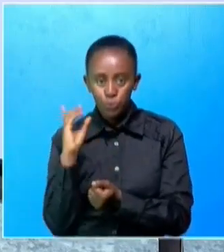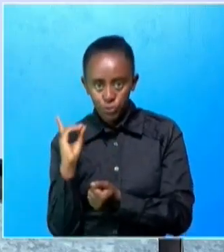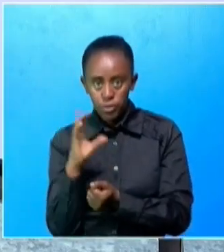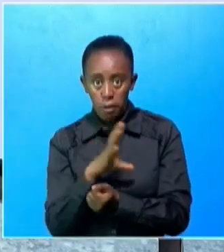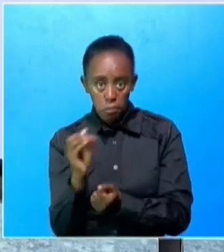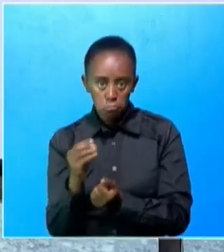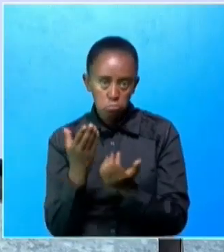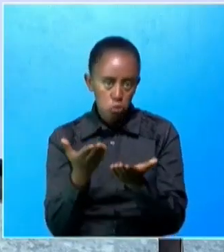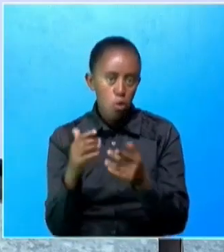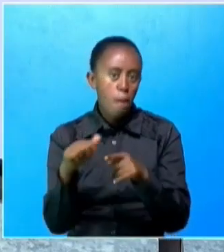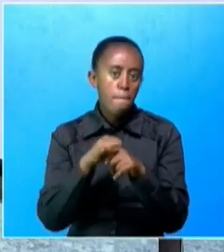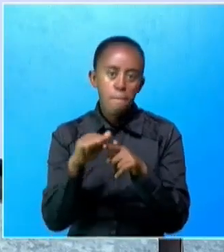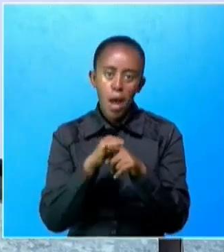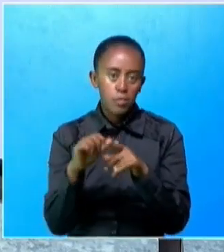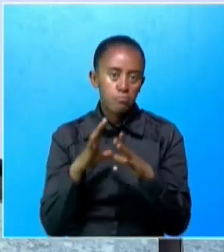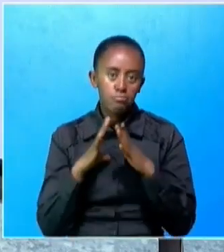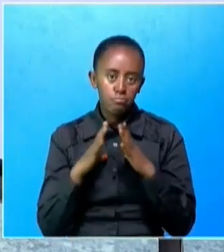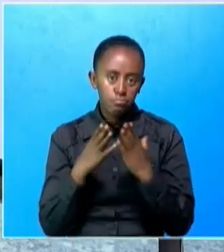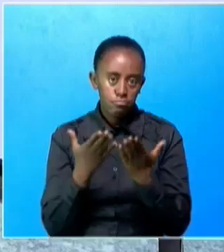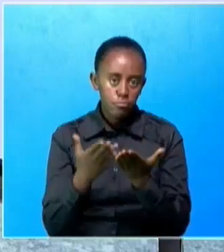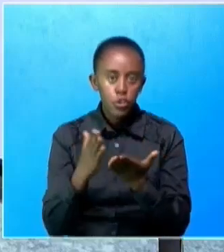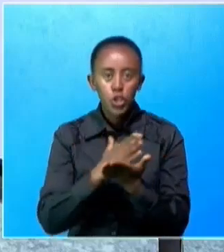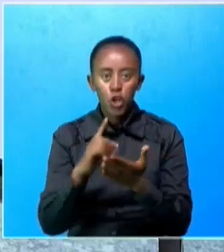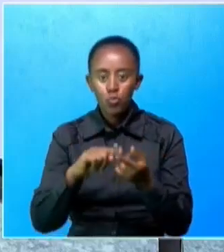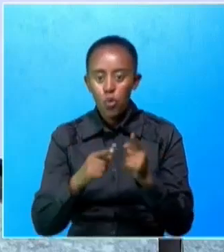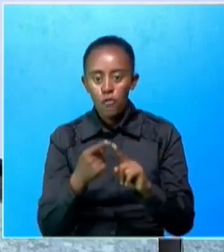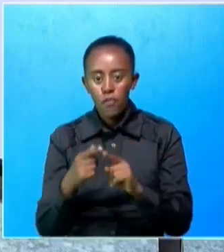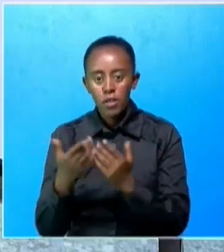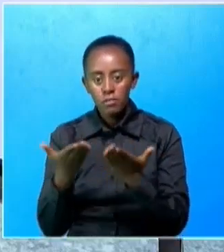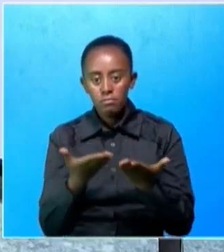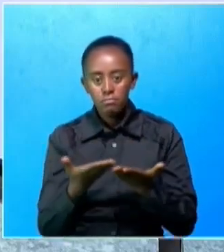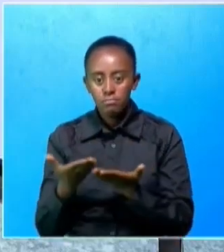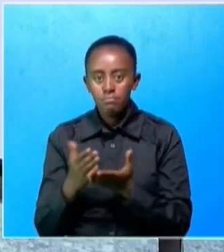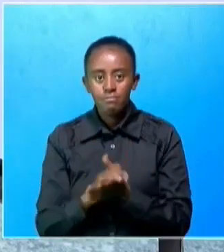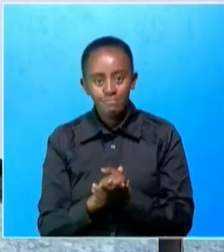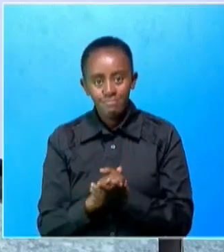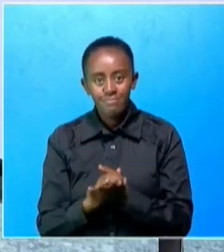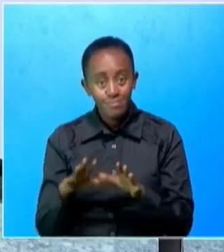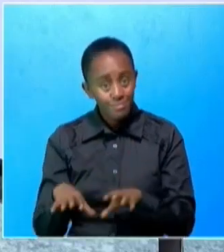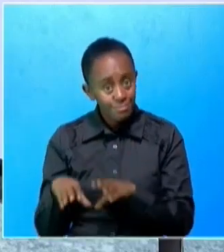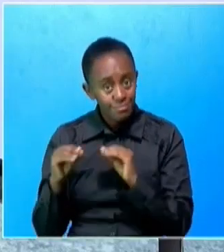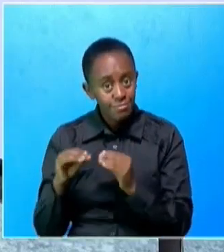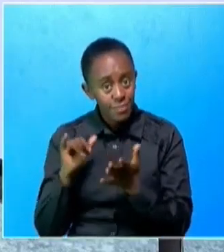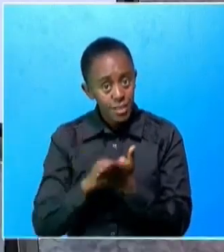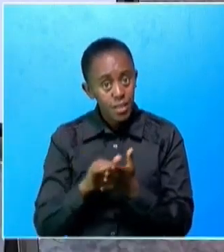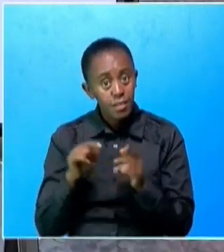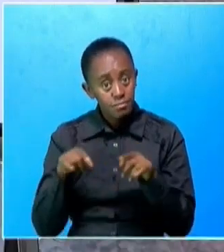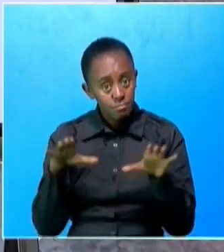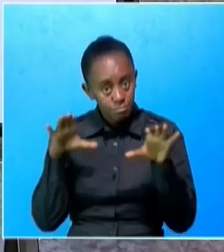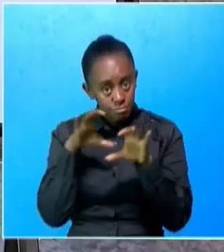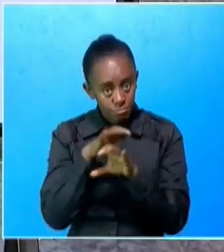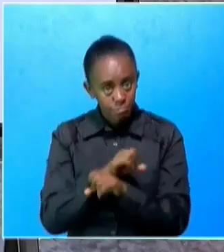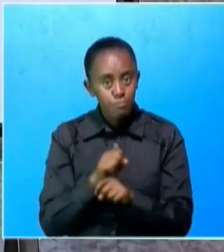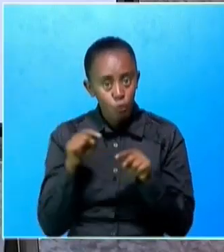and then you'll practice and then share to your friends. As students, that is all we have